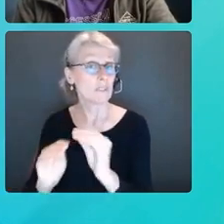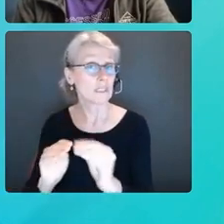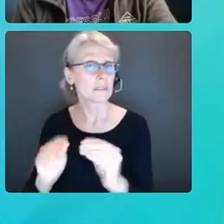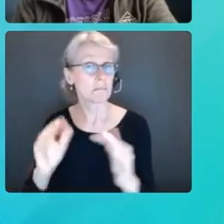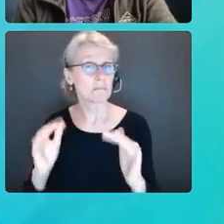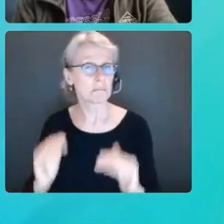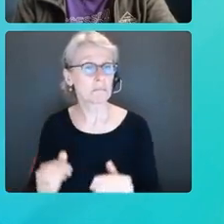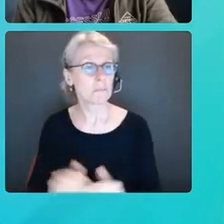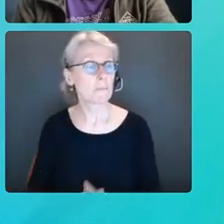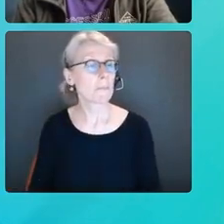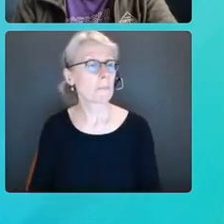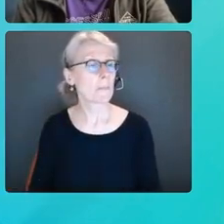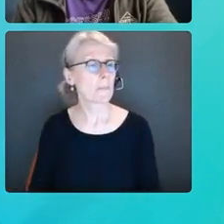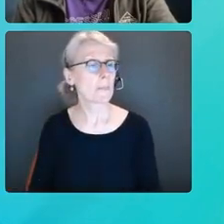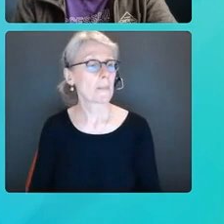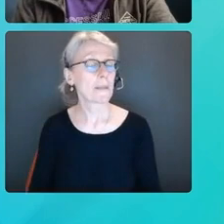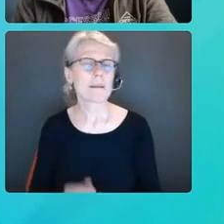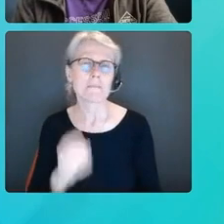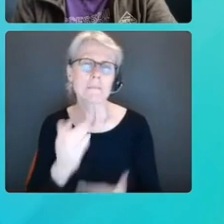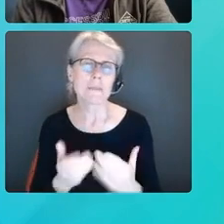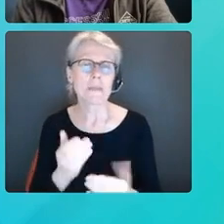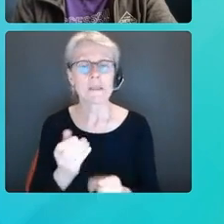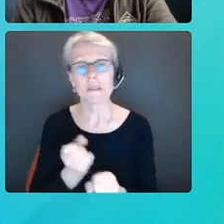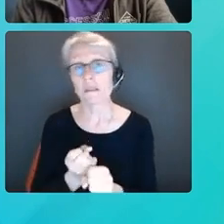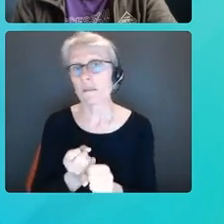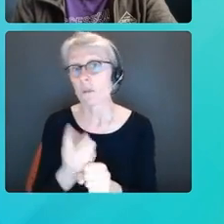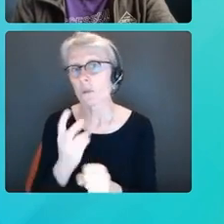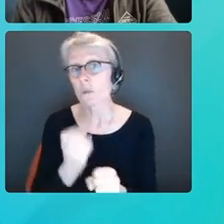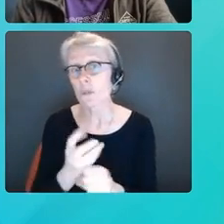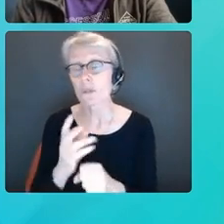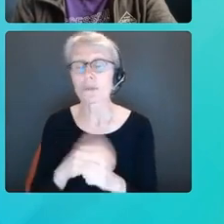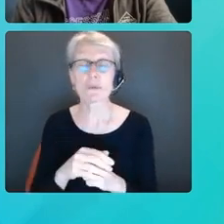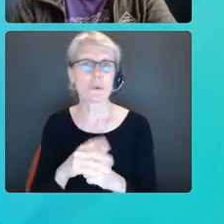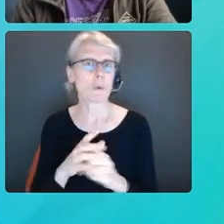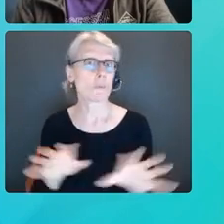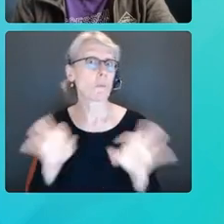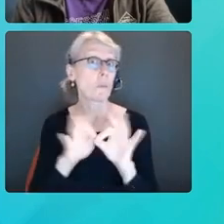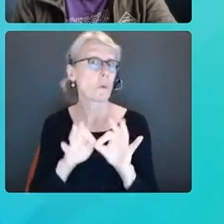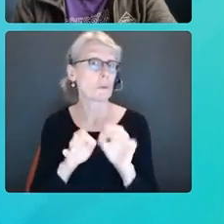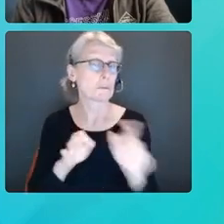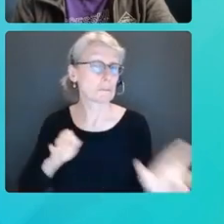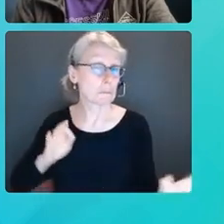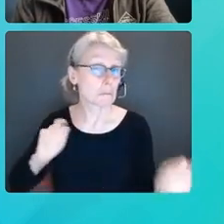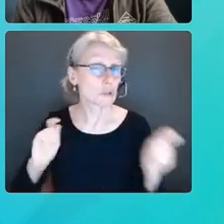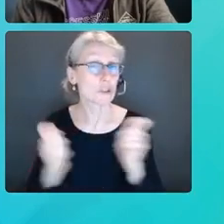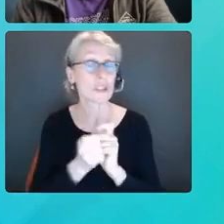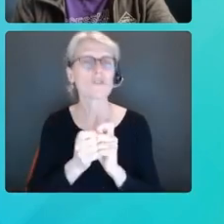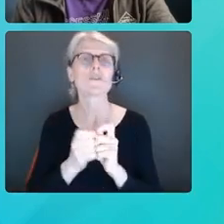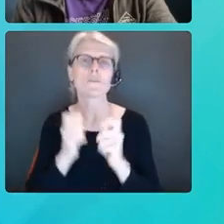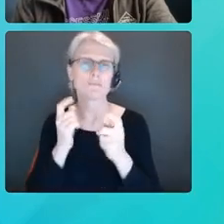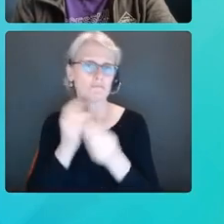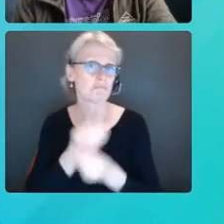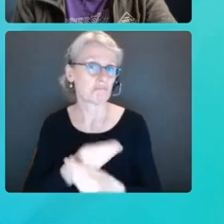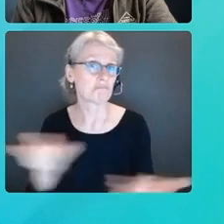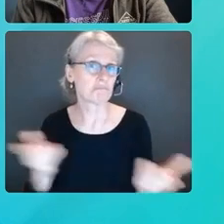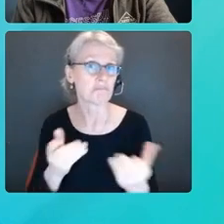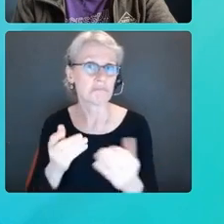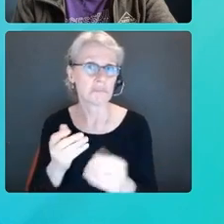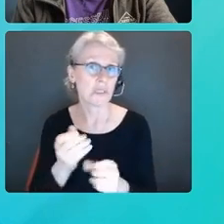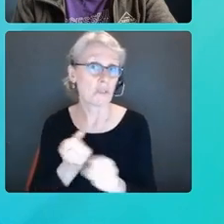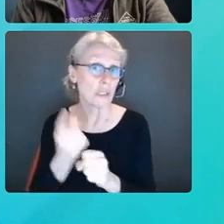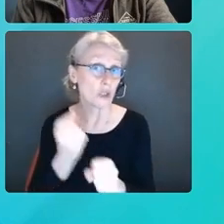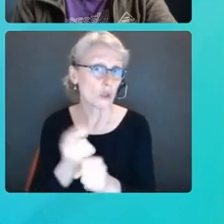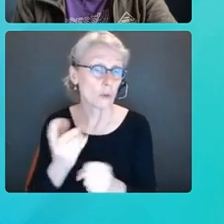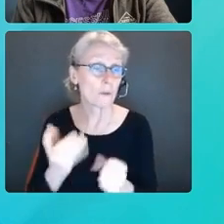hoping, I'd love it about every 2 years or with each major release. I think we need a couple years before we can start that. But I want to pay